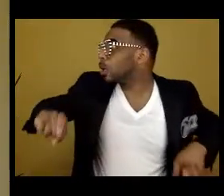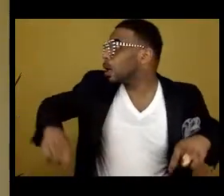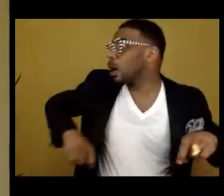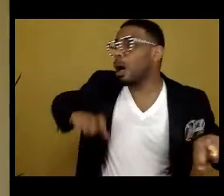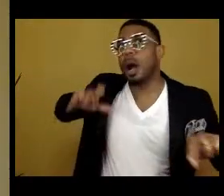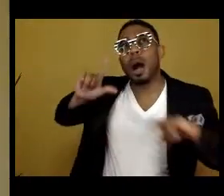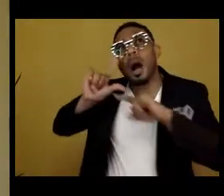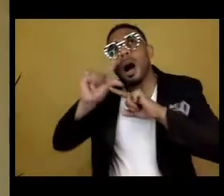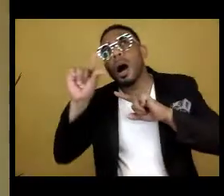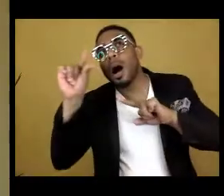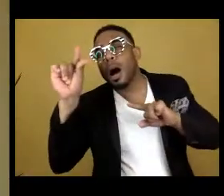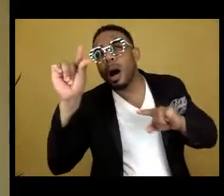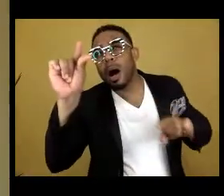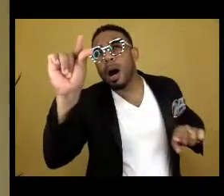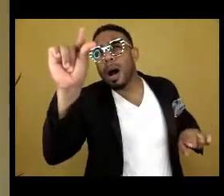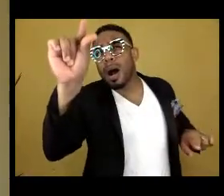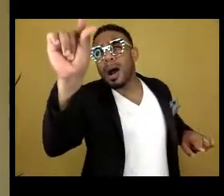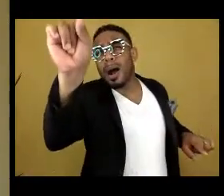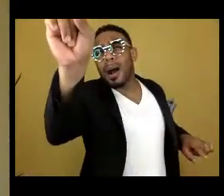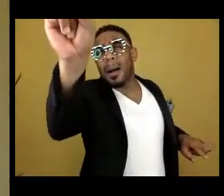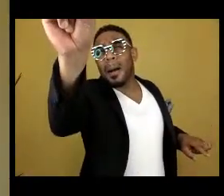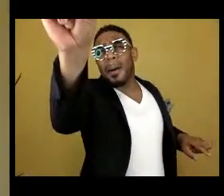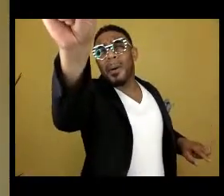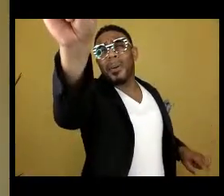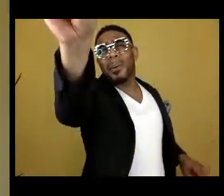the brave dare not